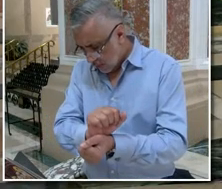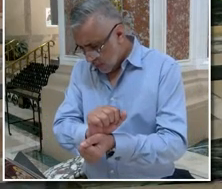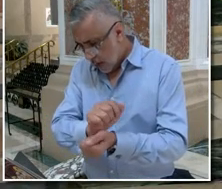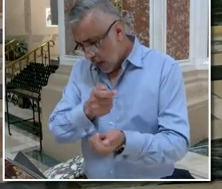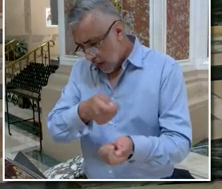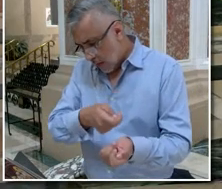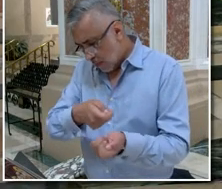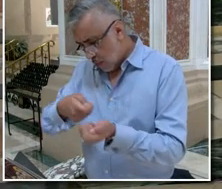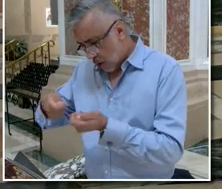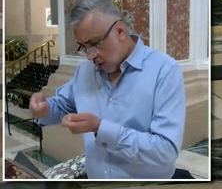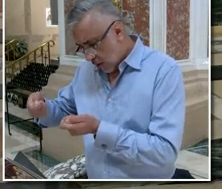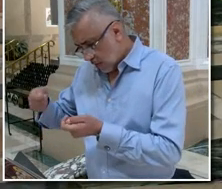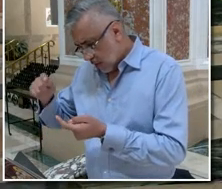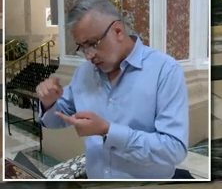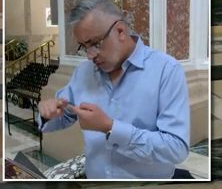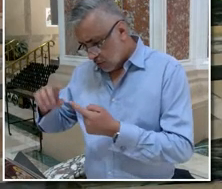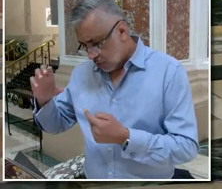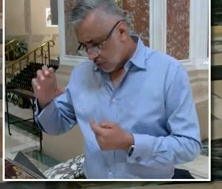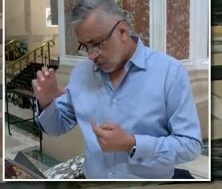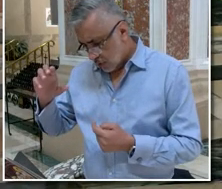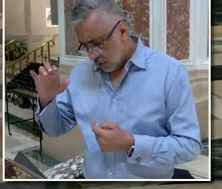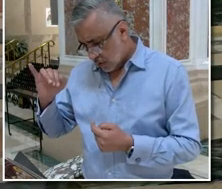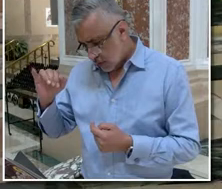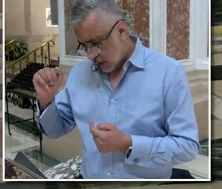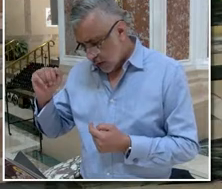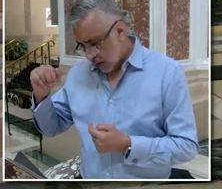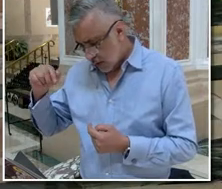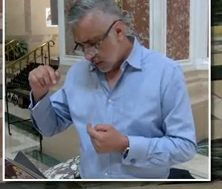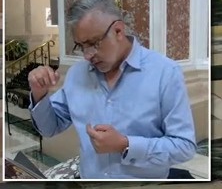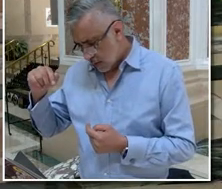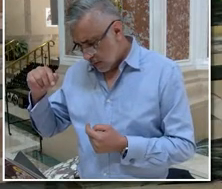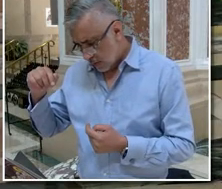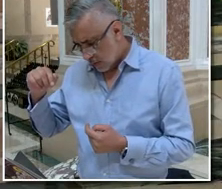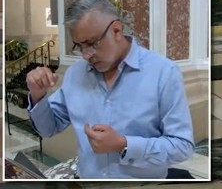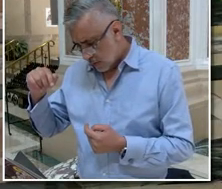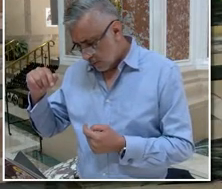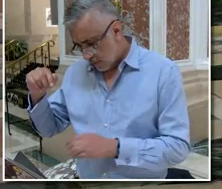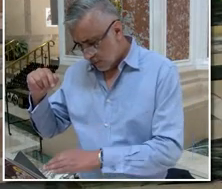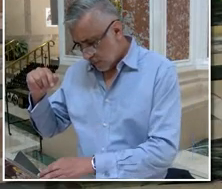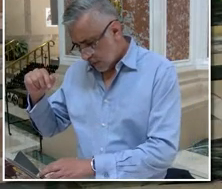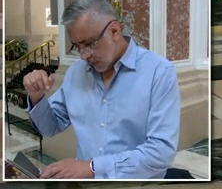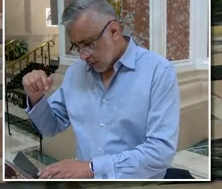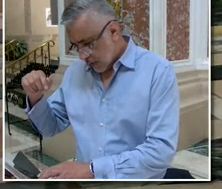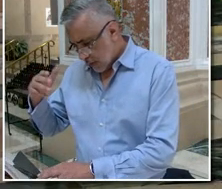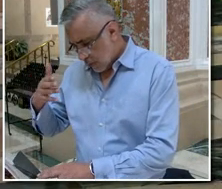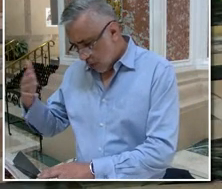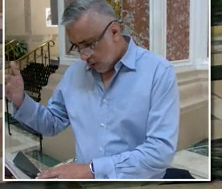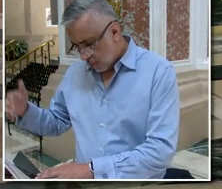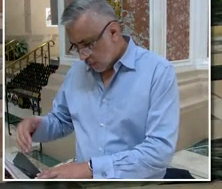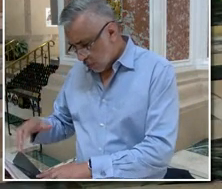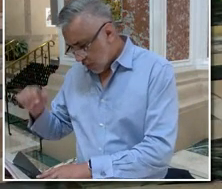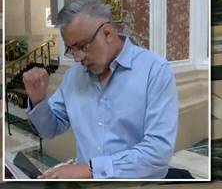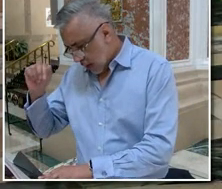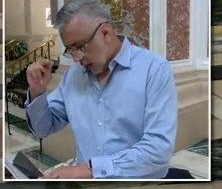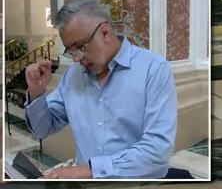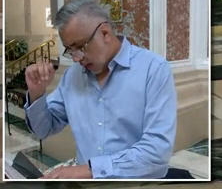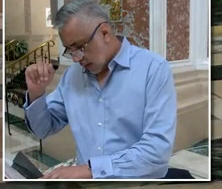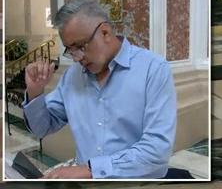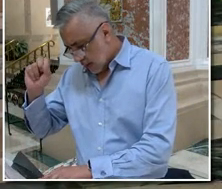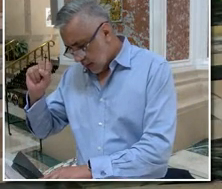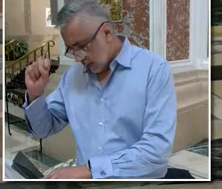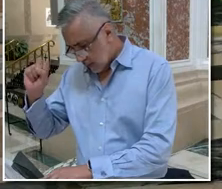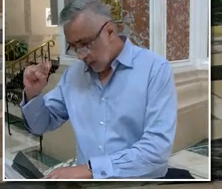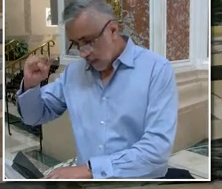brought him to Annas first. He was the father-in-law of Caiaphas,